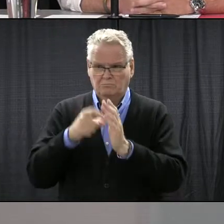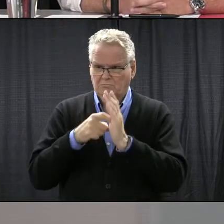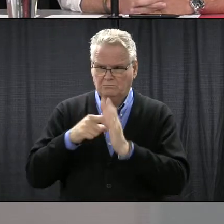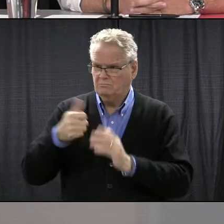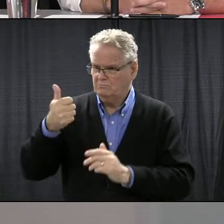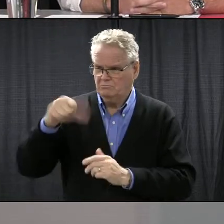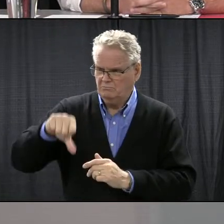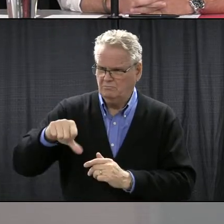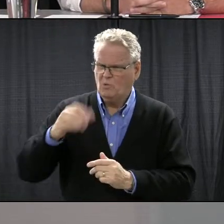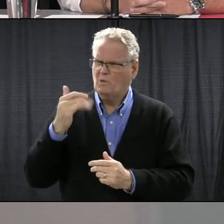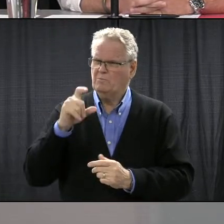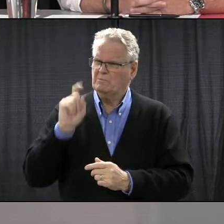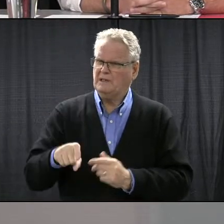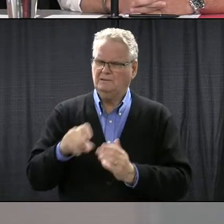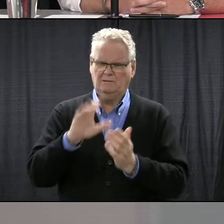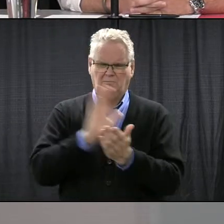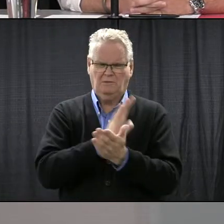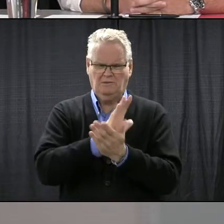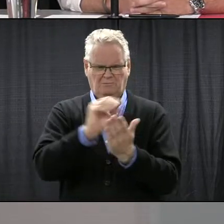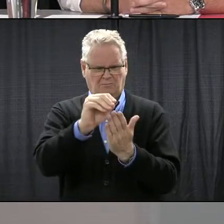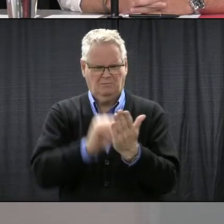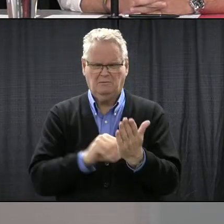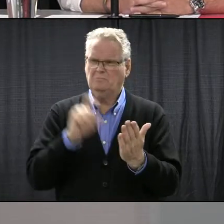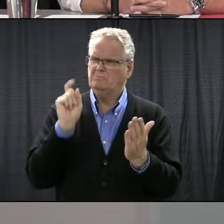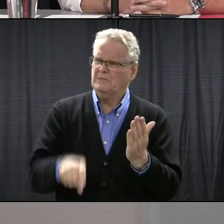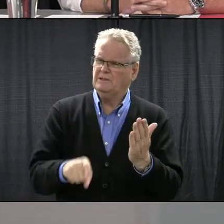going by someone's word?